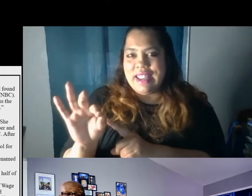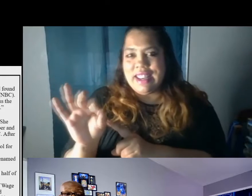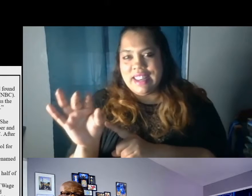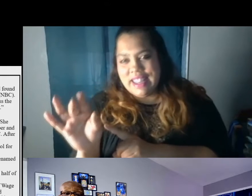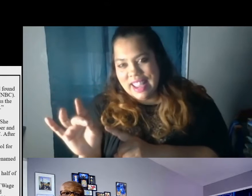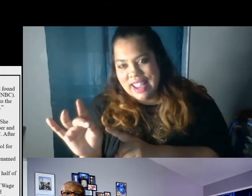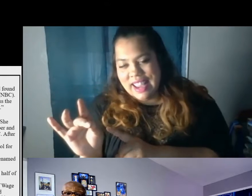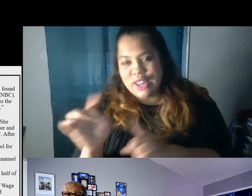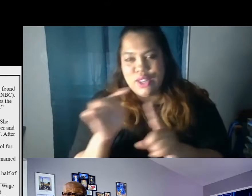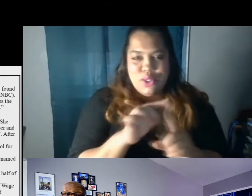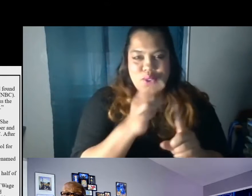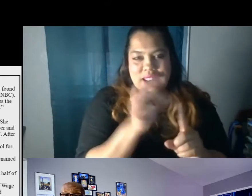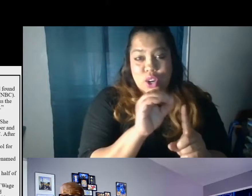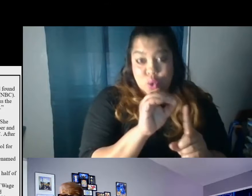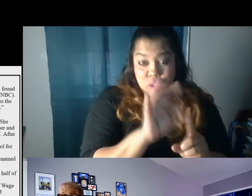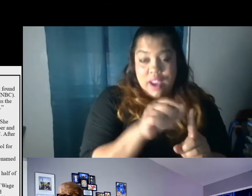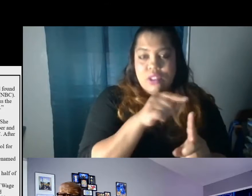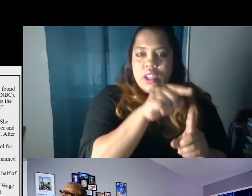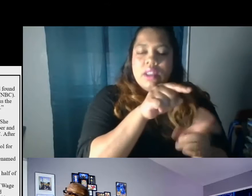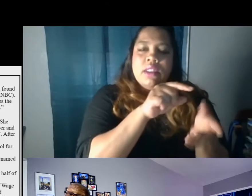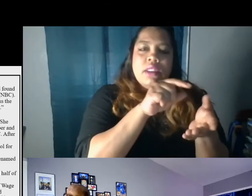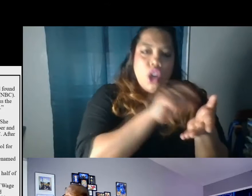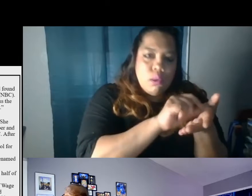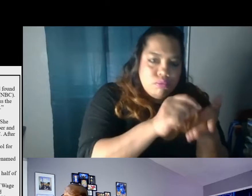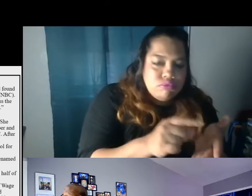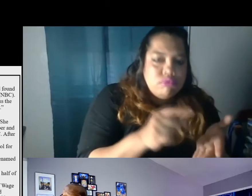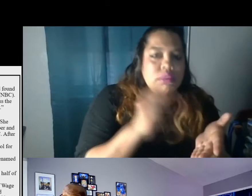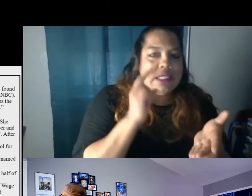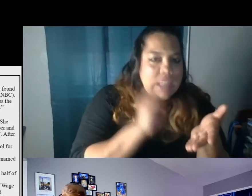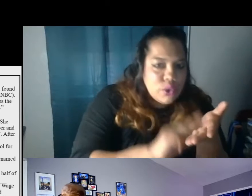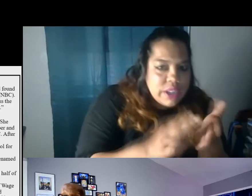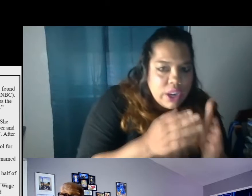After helping to found the Women's Auxiliary of the NBC,